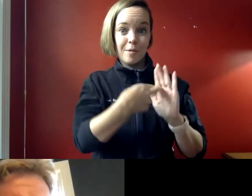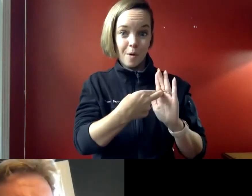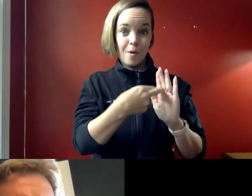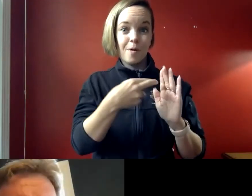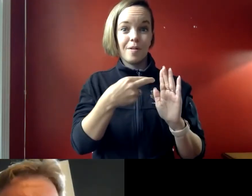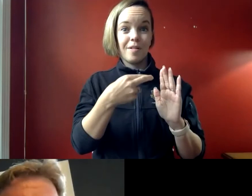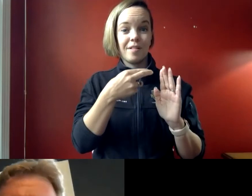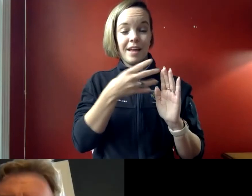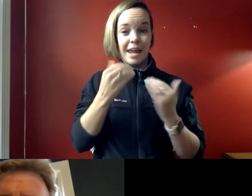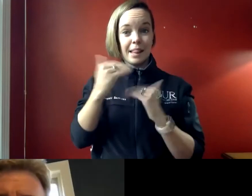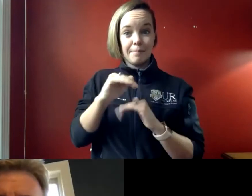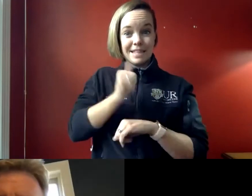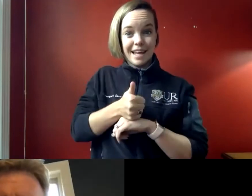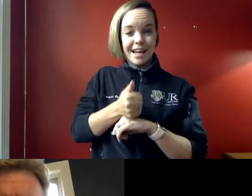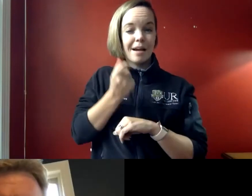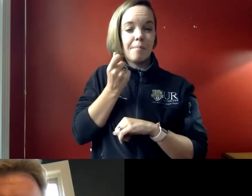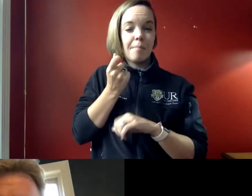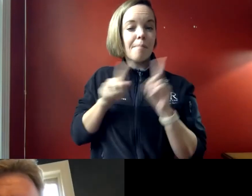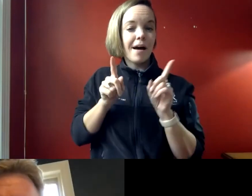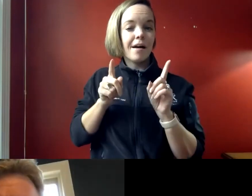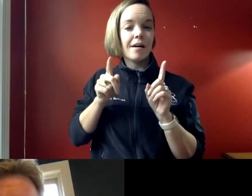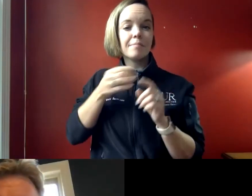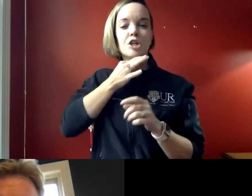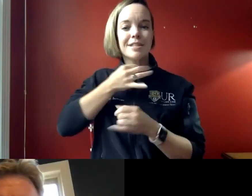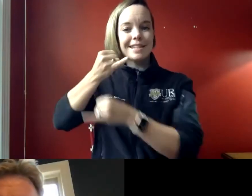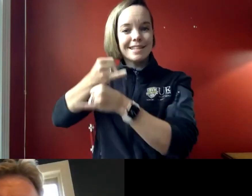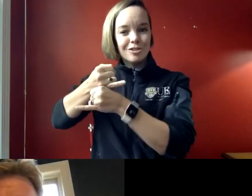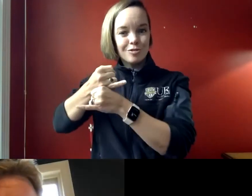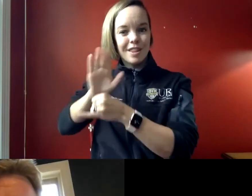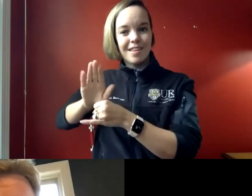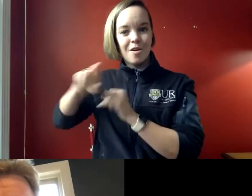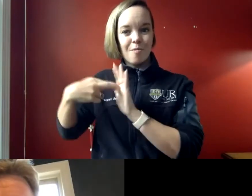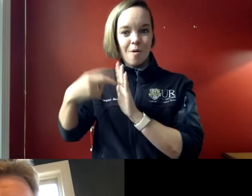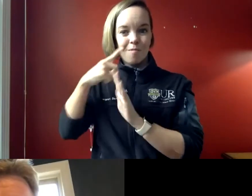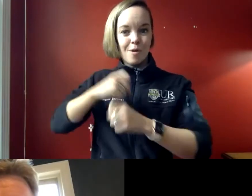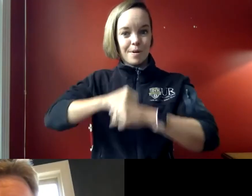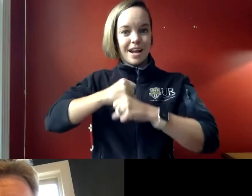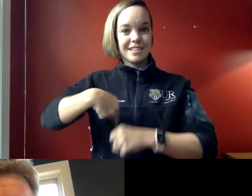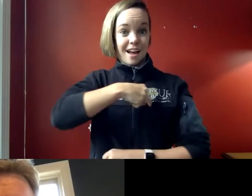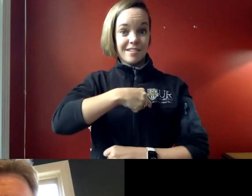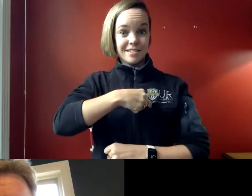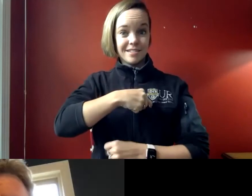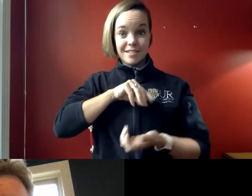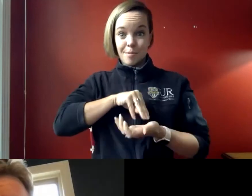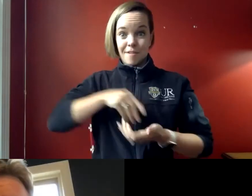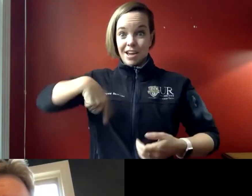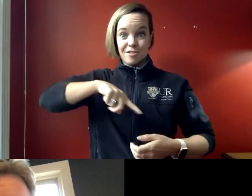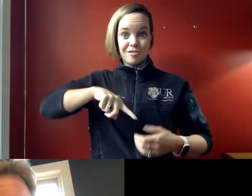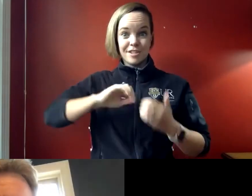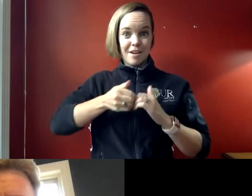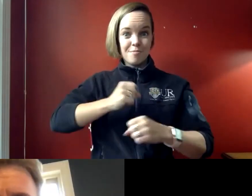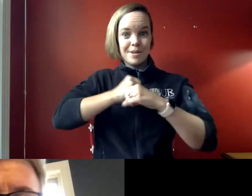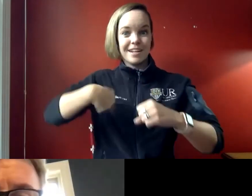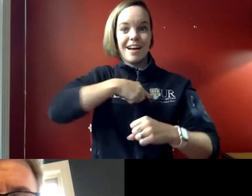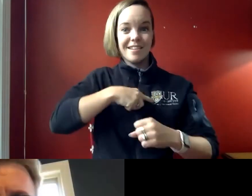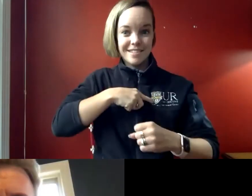setting. What about the institution's role in protecting us as providers from the sexually harassing patient?